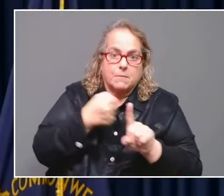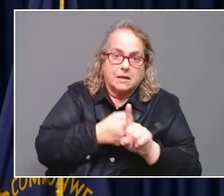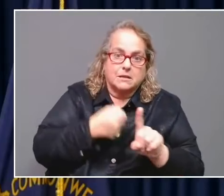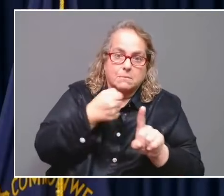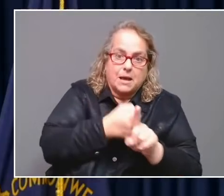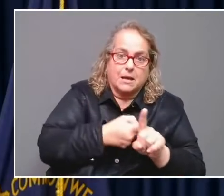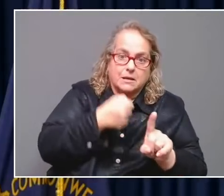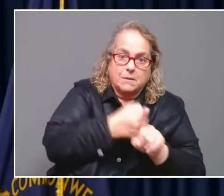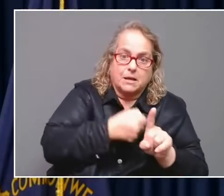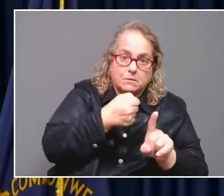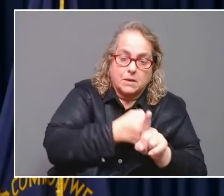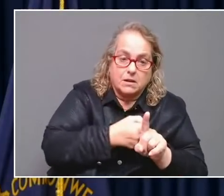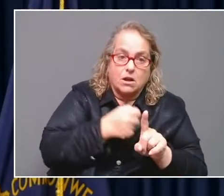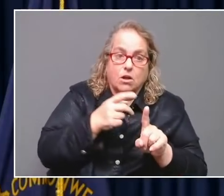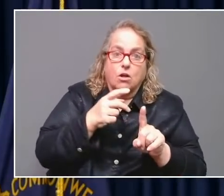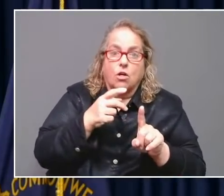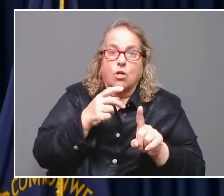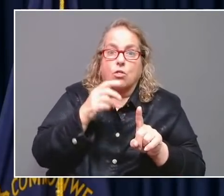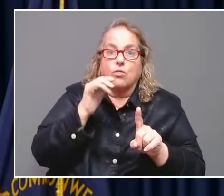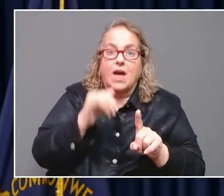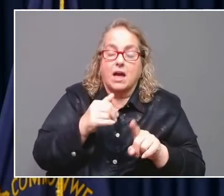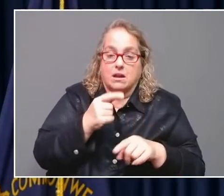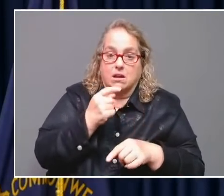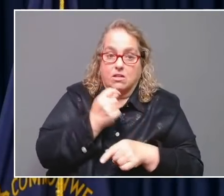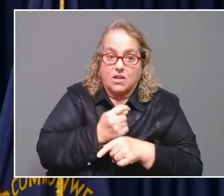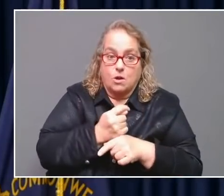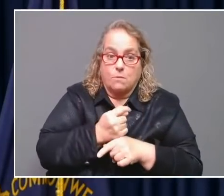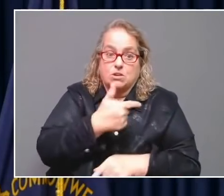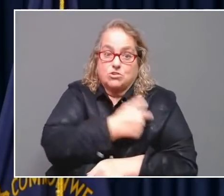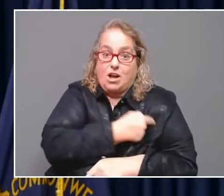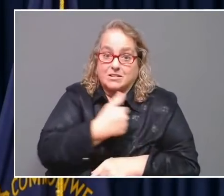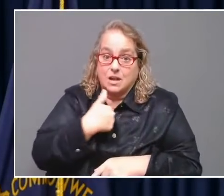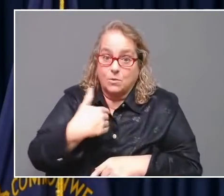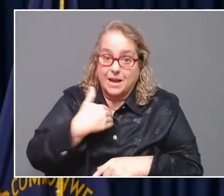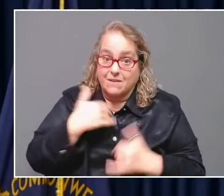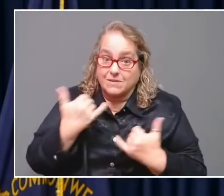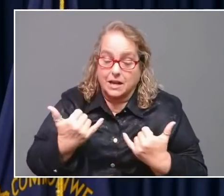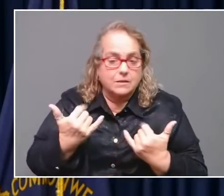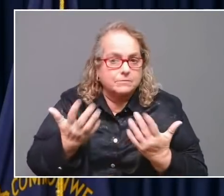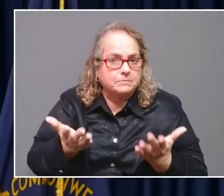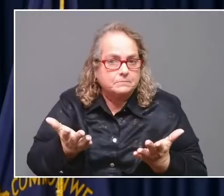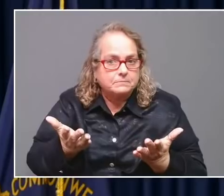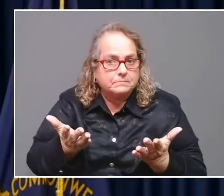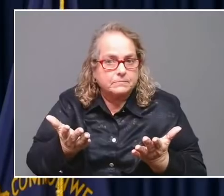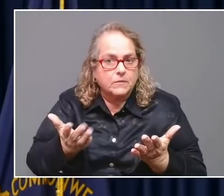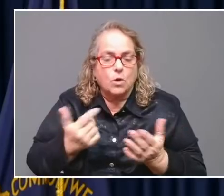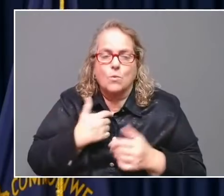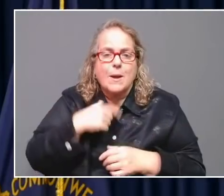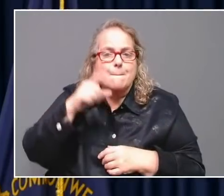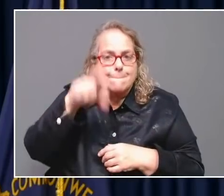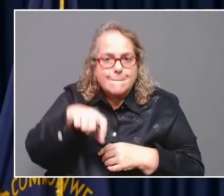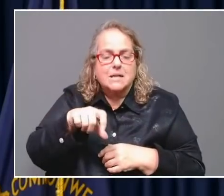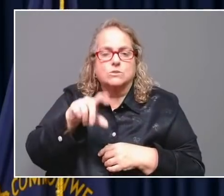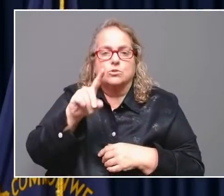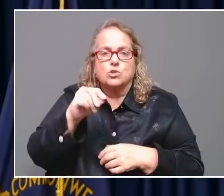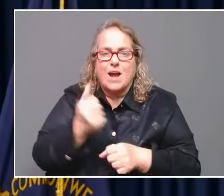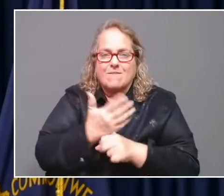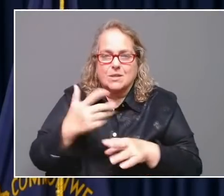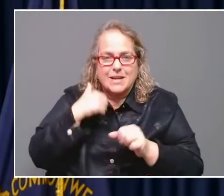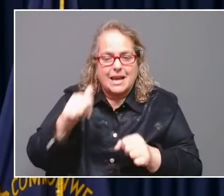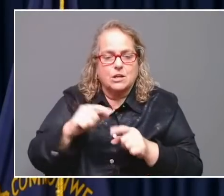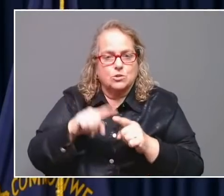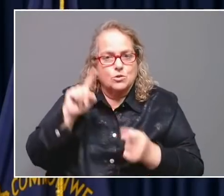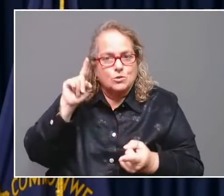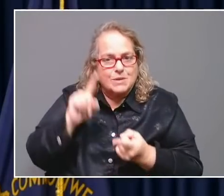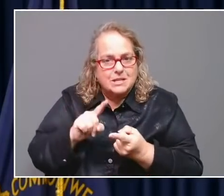the value of some of those therapeutic interventions we have now. Again, we have got to take all the steps we can to minimize the spread of the